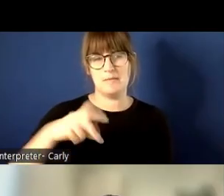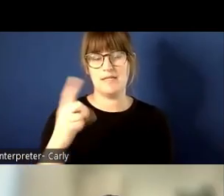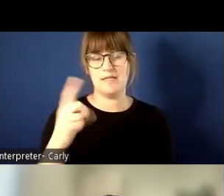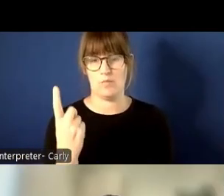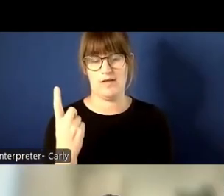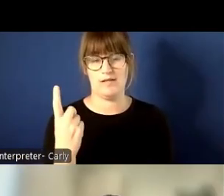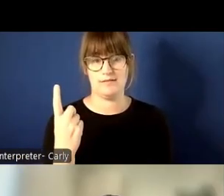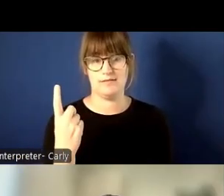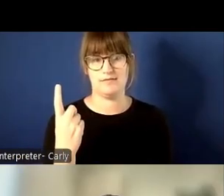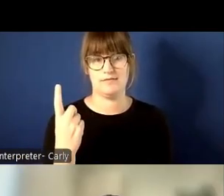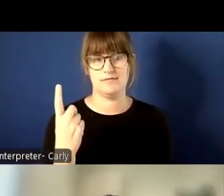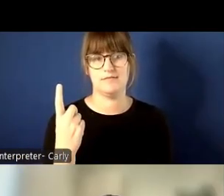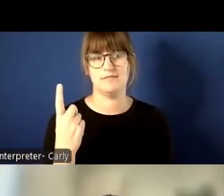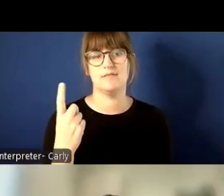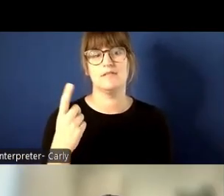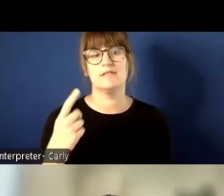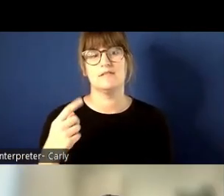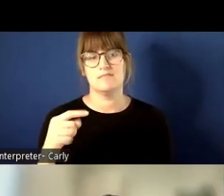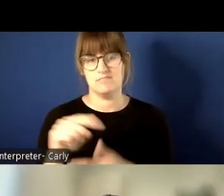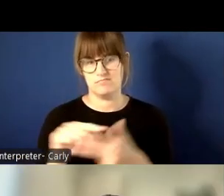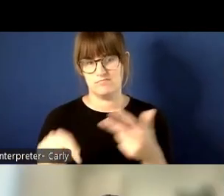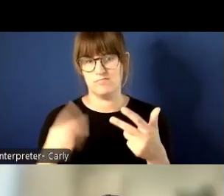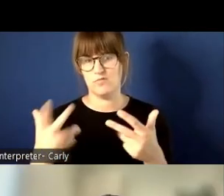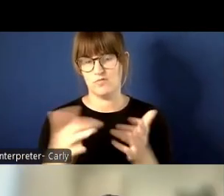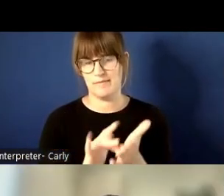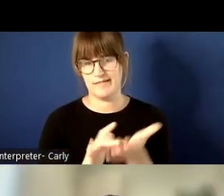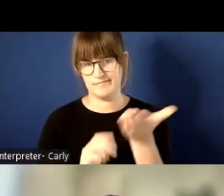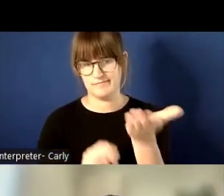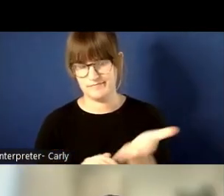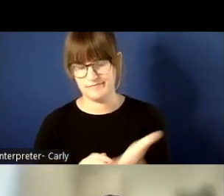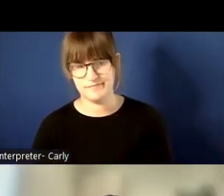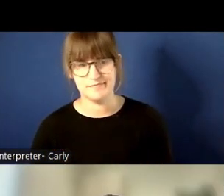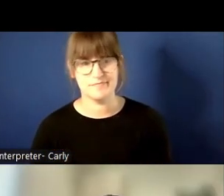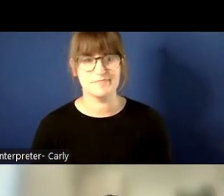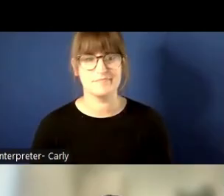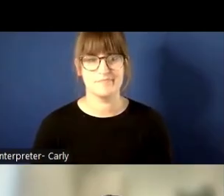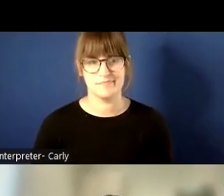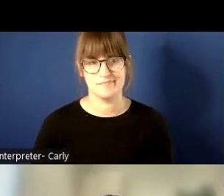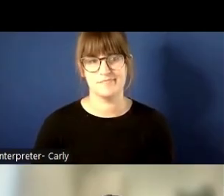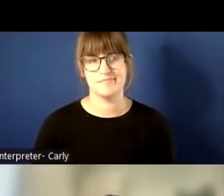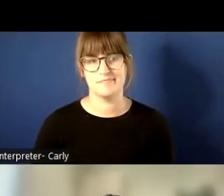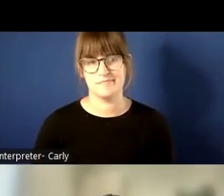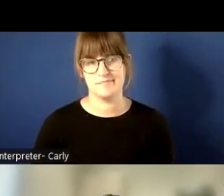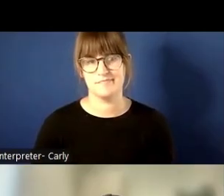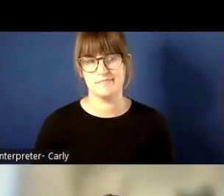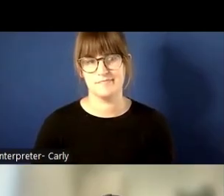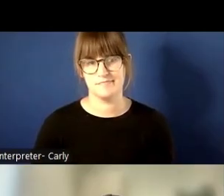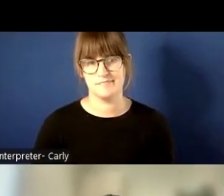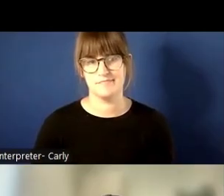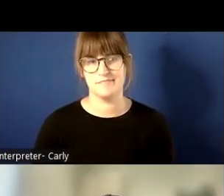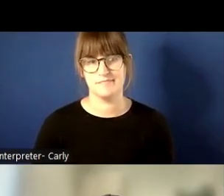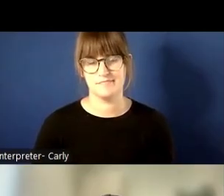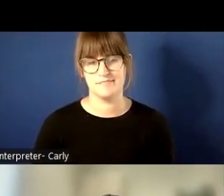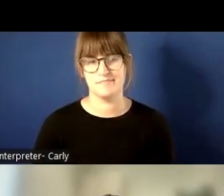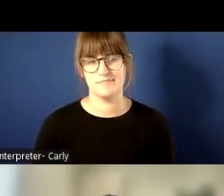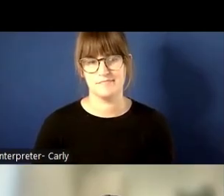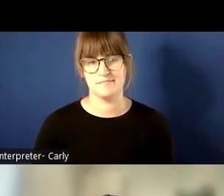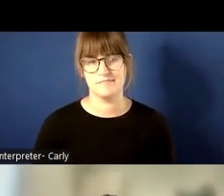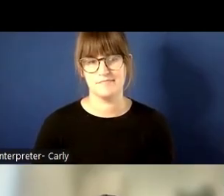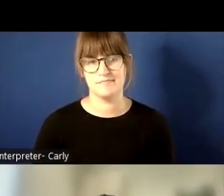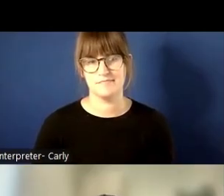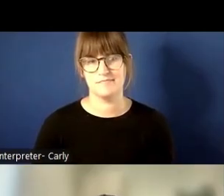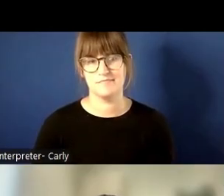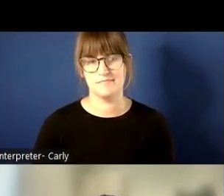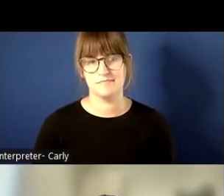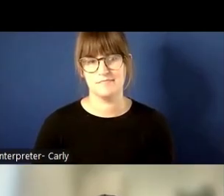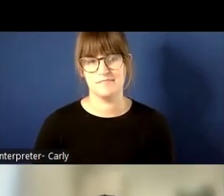use the anti-PD-1 drugs, pembrolizumab or nivolumab, and then we can also use the anti-PDL1 drug, atezolizumab. We